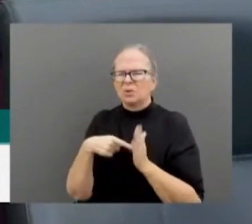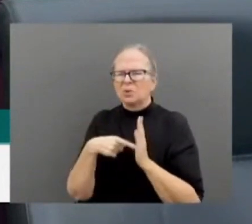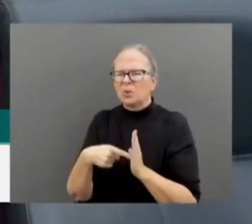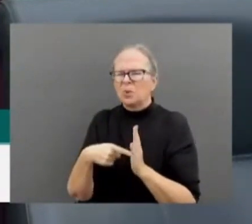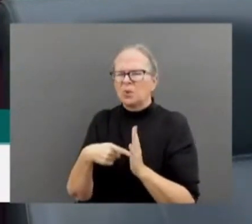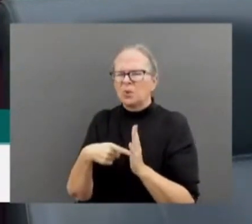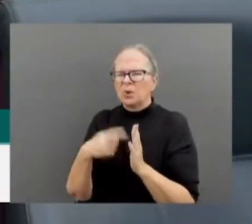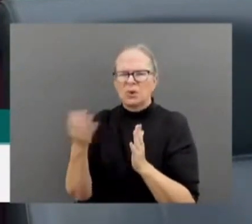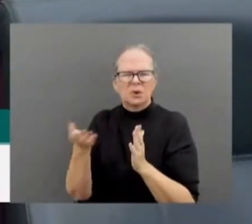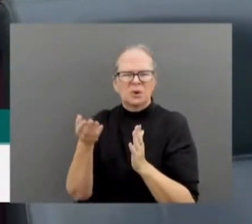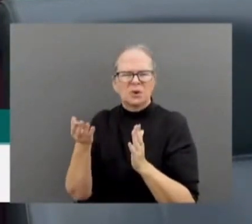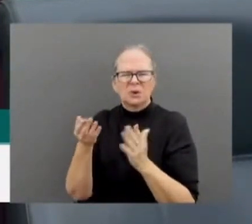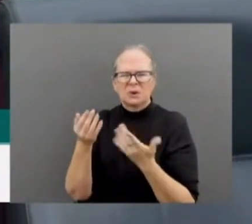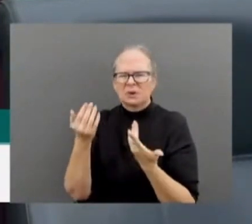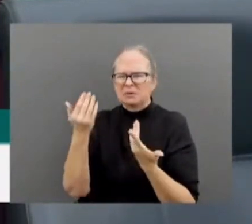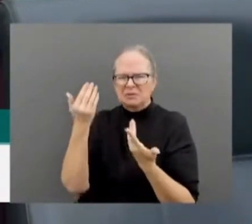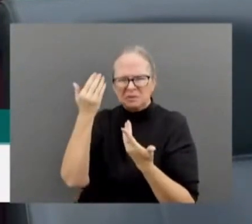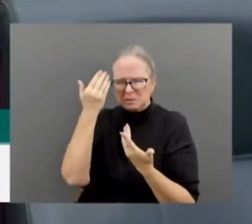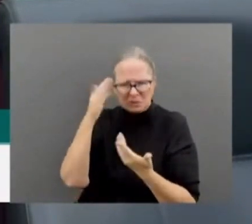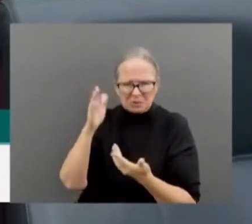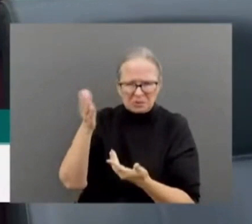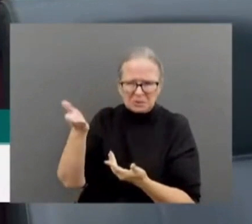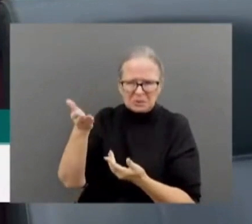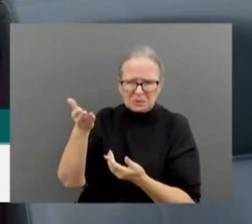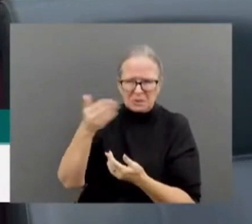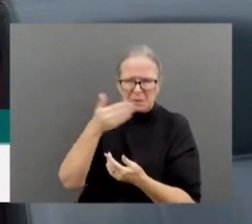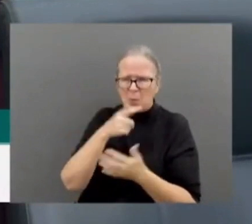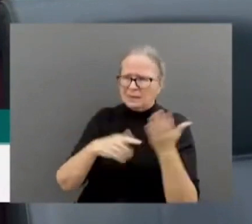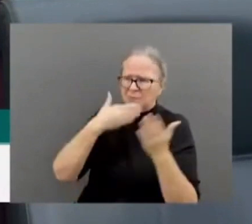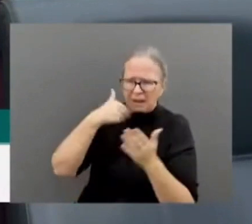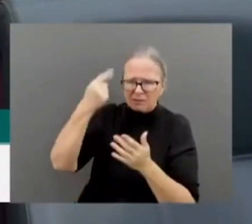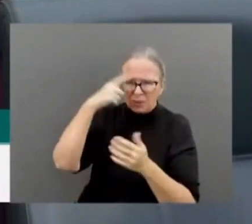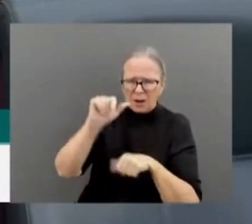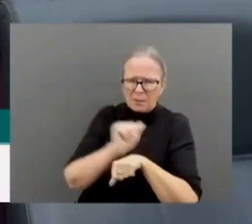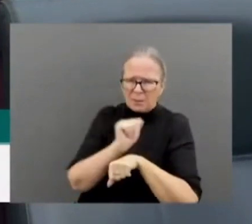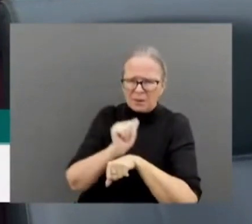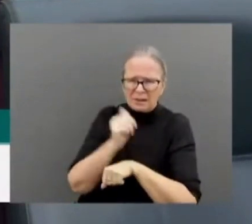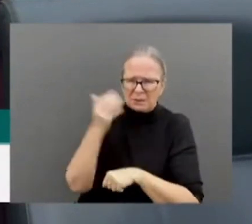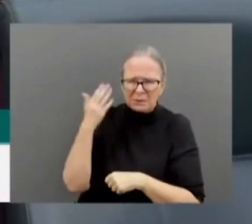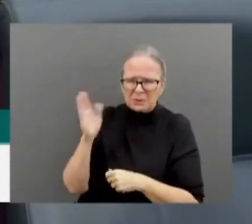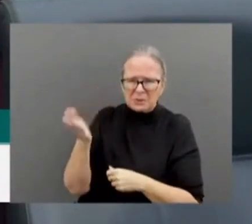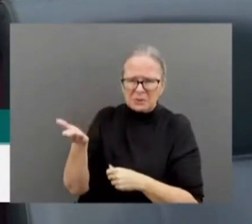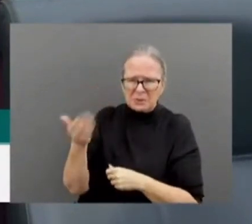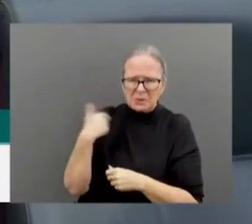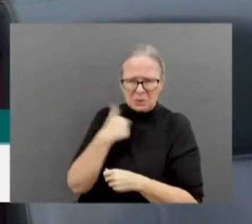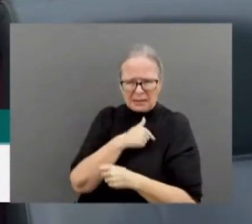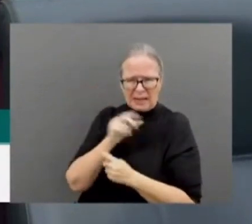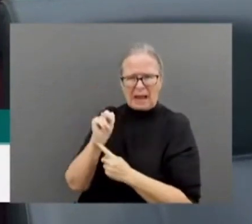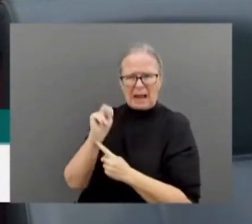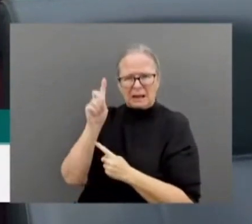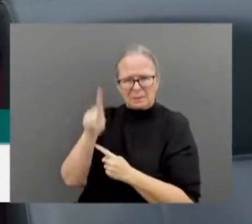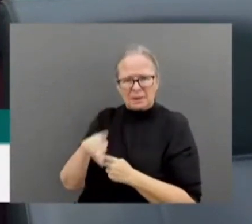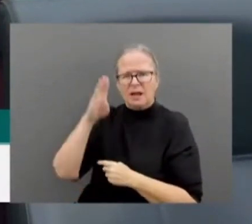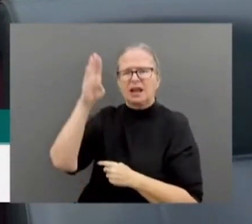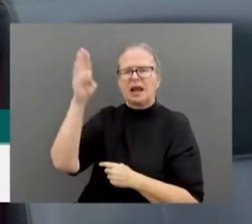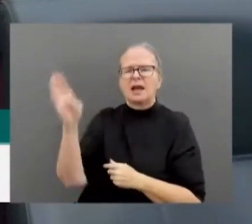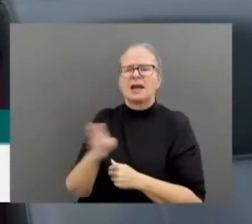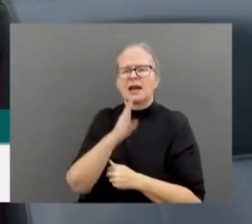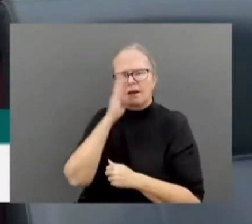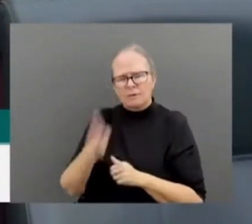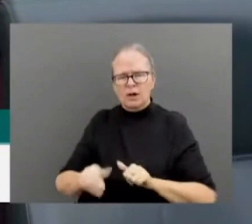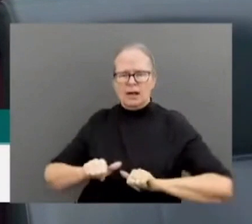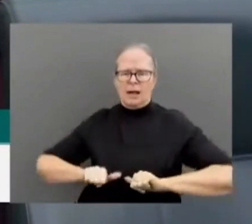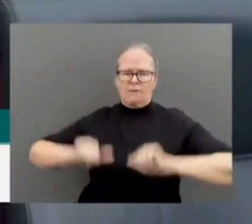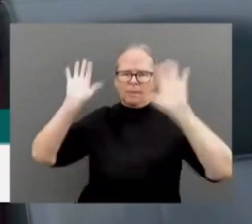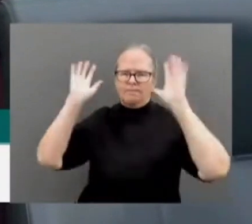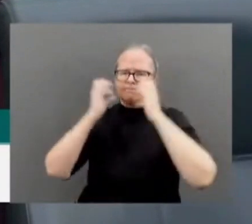that the Alberta NDP will never back down from protecting our mountains and our economy, will the minister explain why this government refuses to admit they are